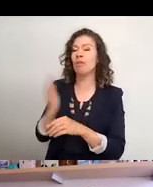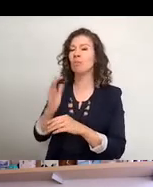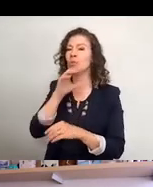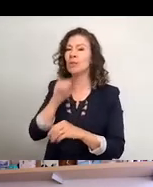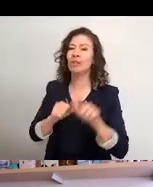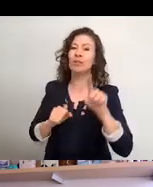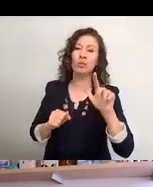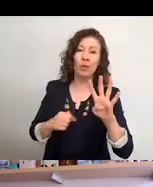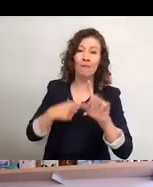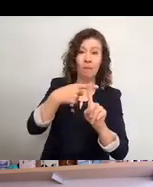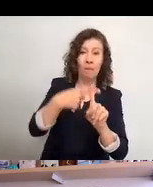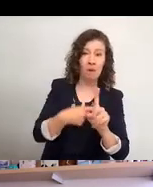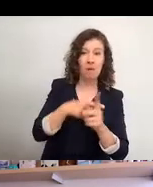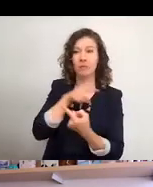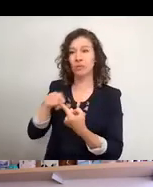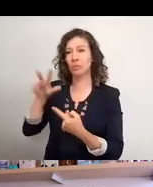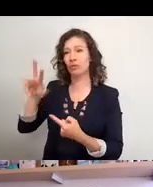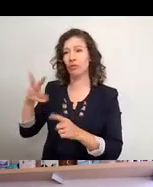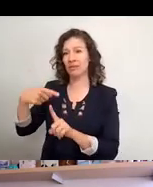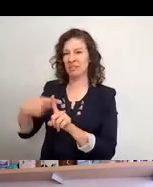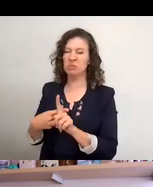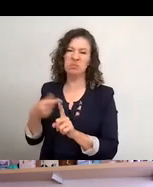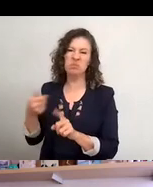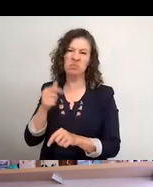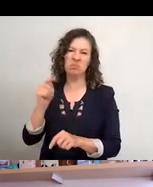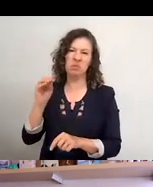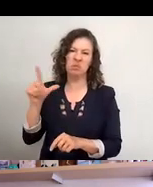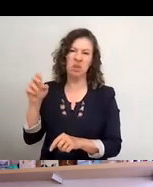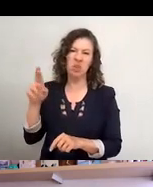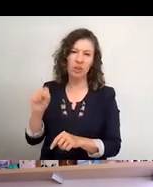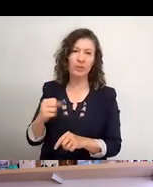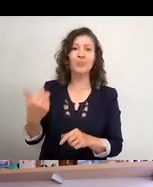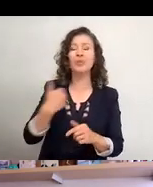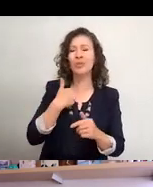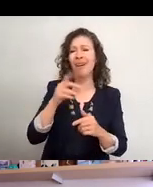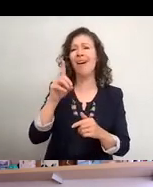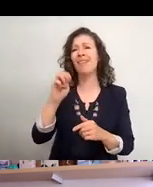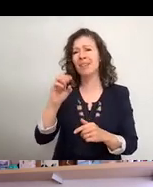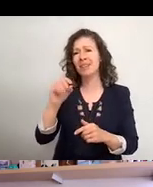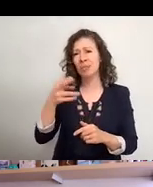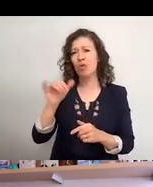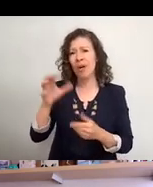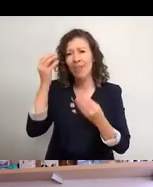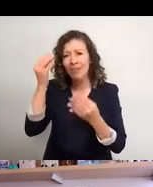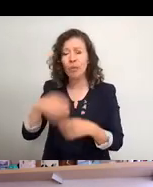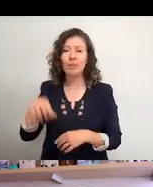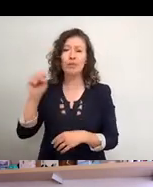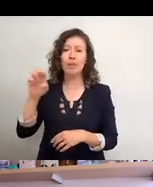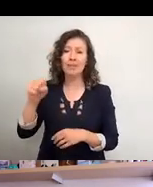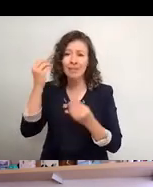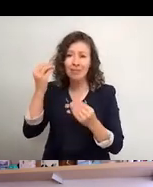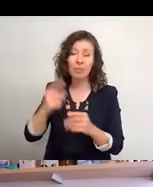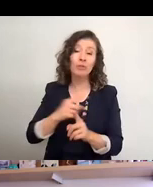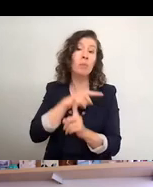36 months. Now, in addition to, we have demographic and SES variables, mothers were also asked to